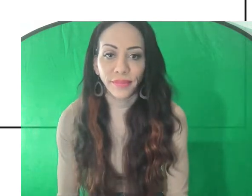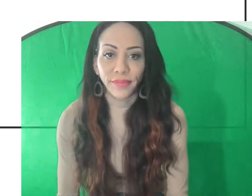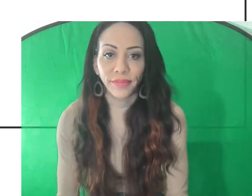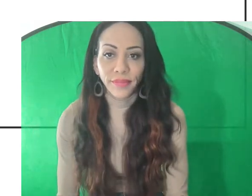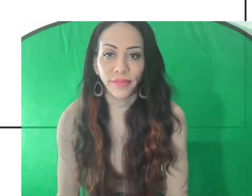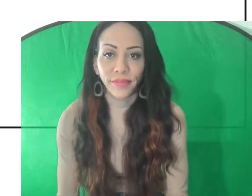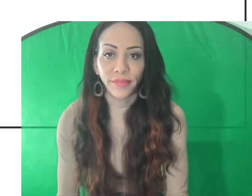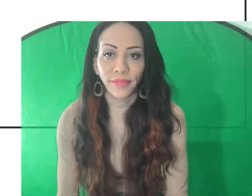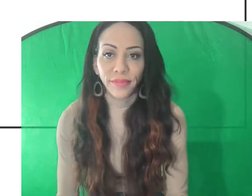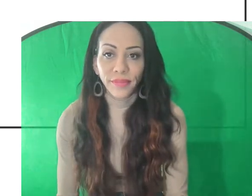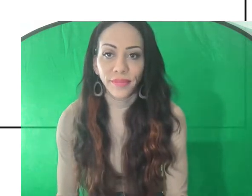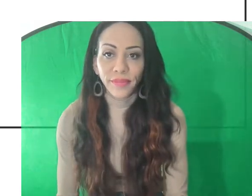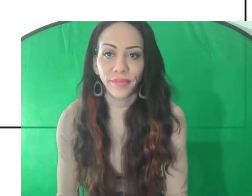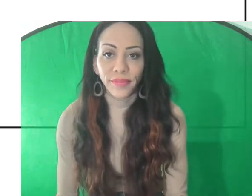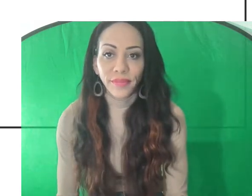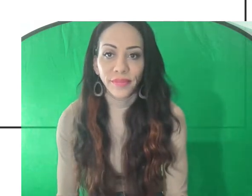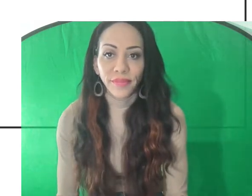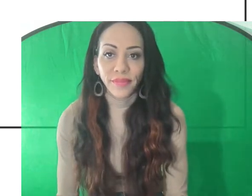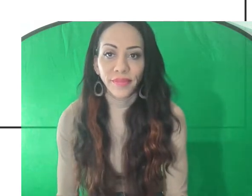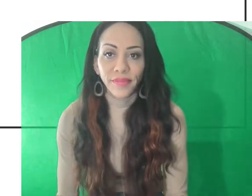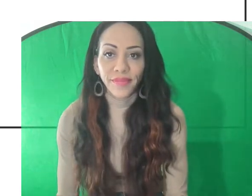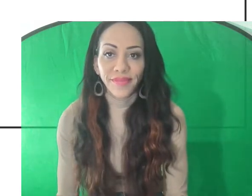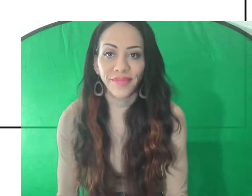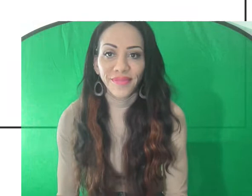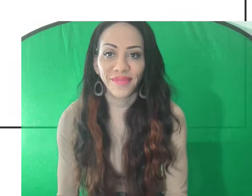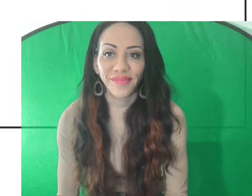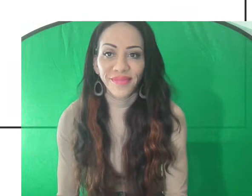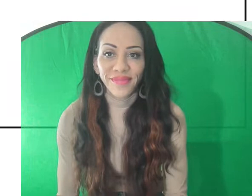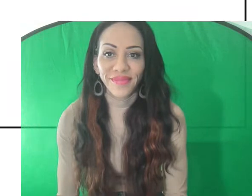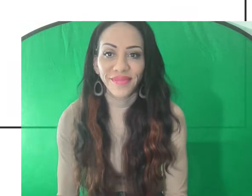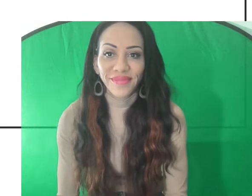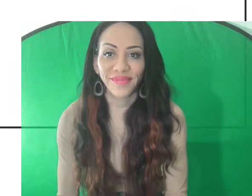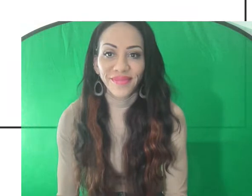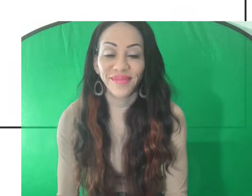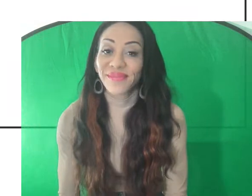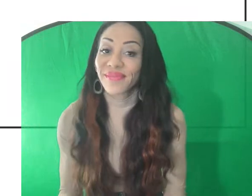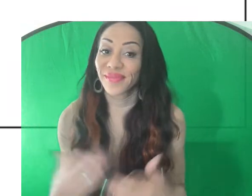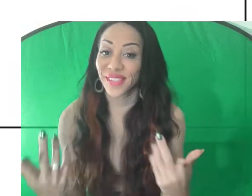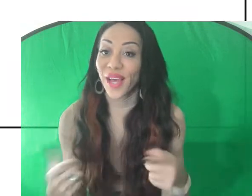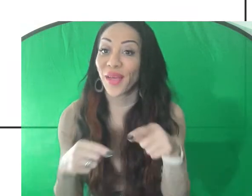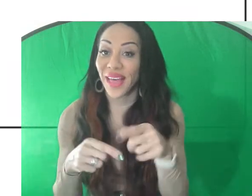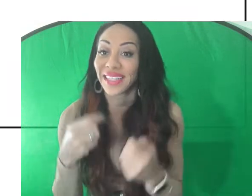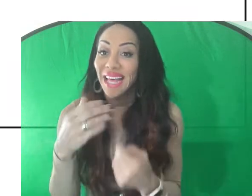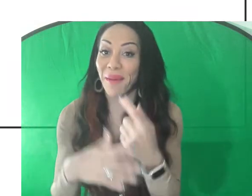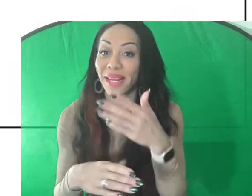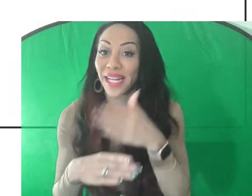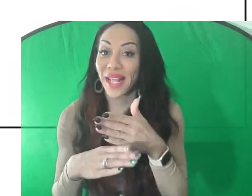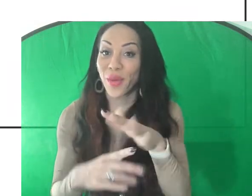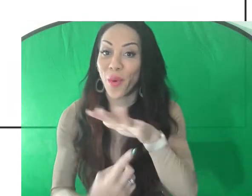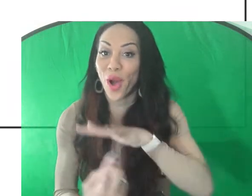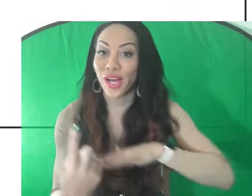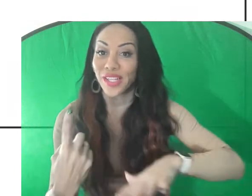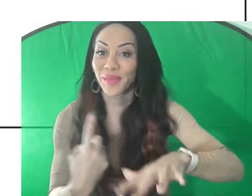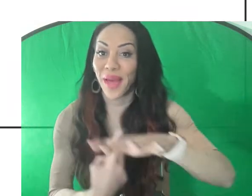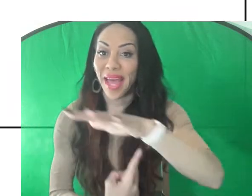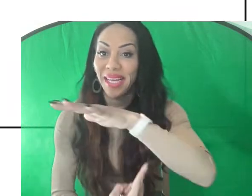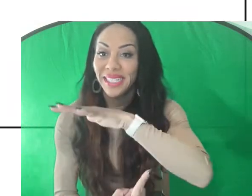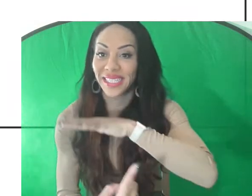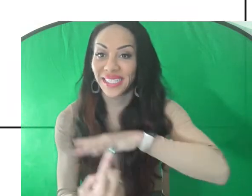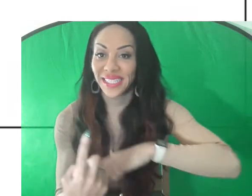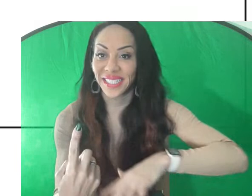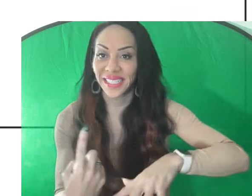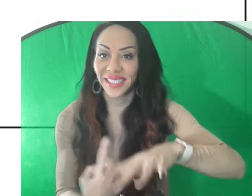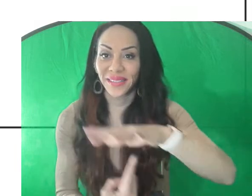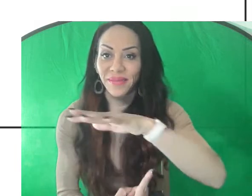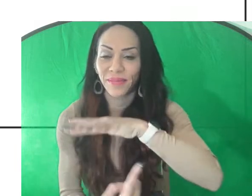So this is what's happening in the workspace, but then if you look at if you ask the people in the workspaces why this is